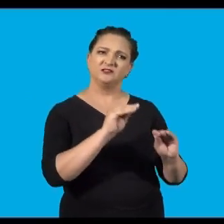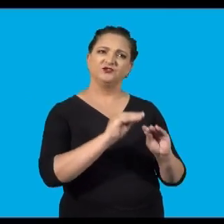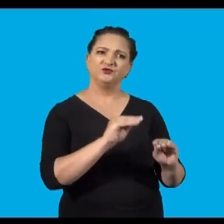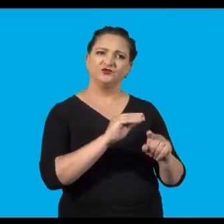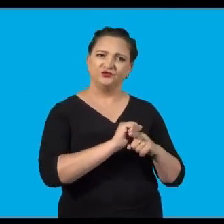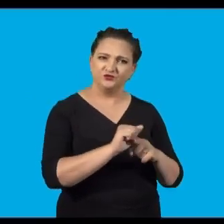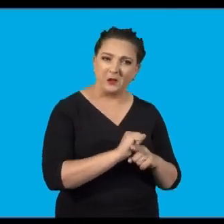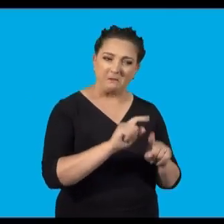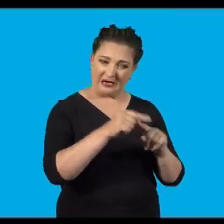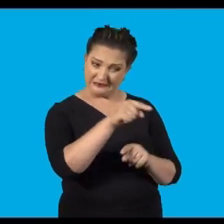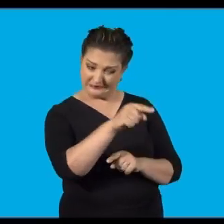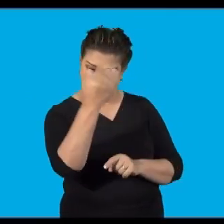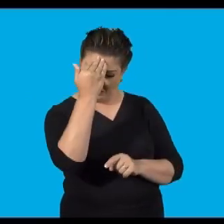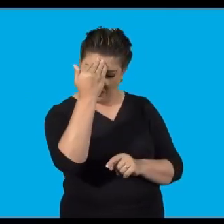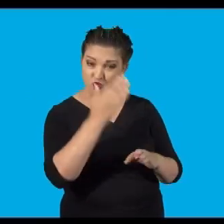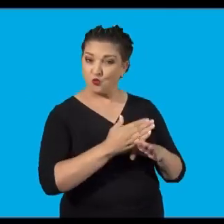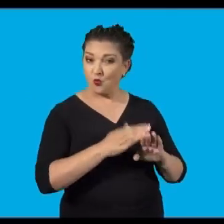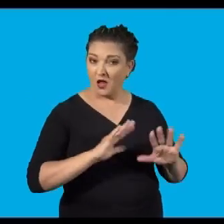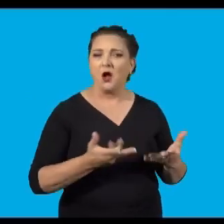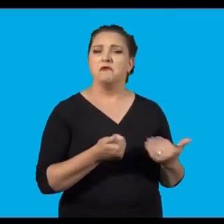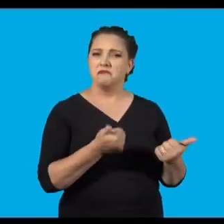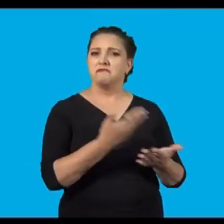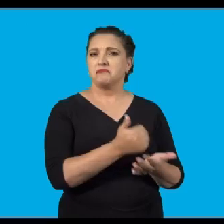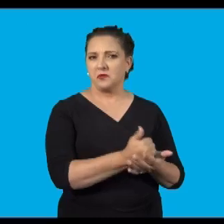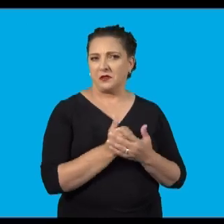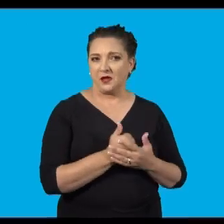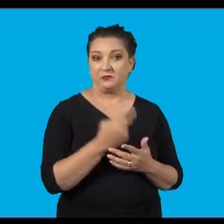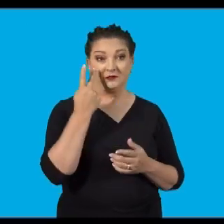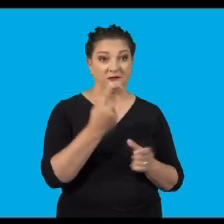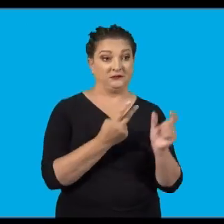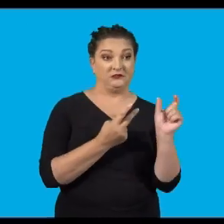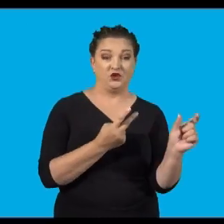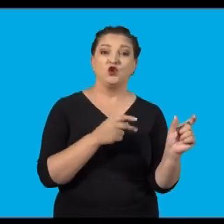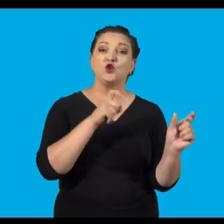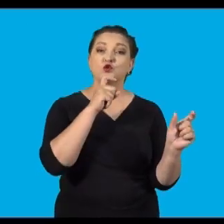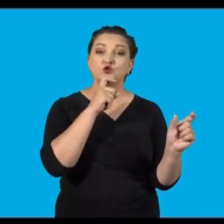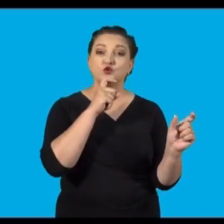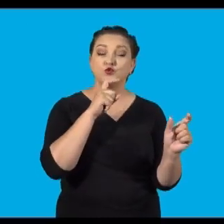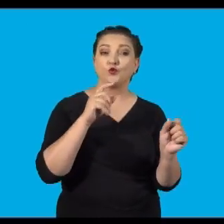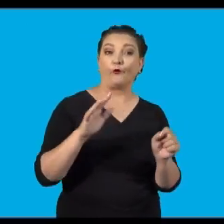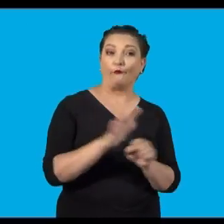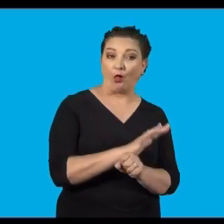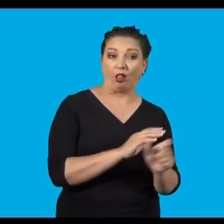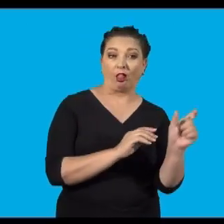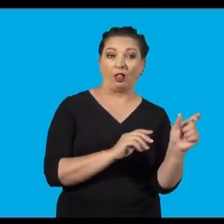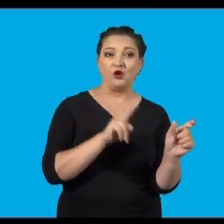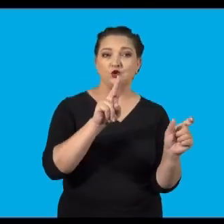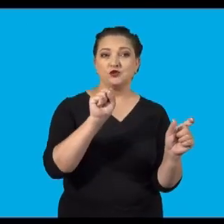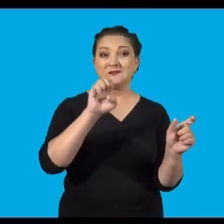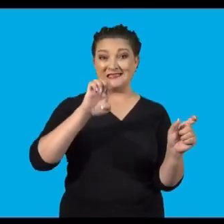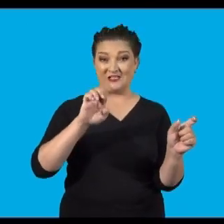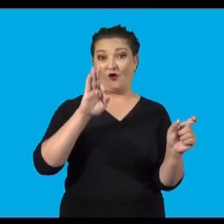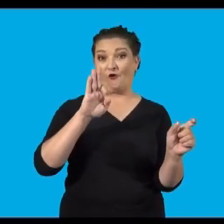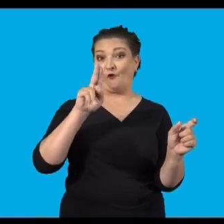training someone, it is useful to know how his mind works. Now, please take note, what did we say about the double L? All right. So in our response, we